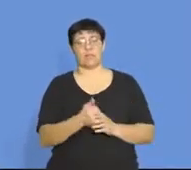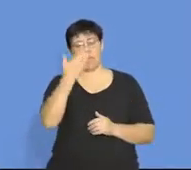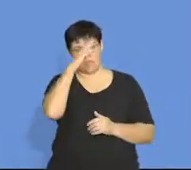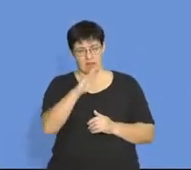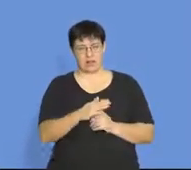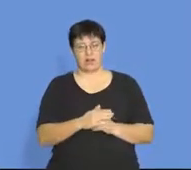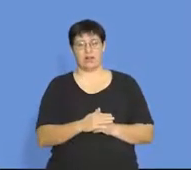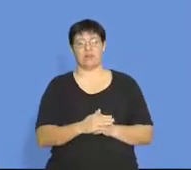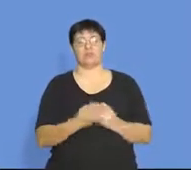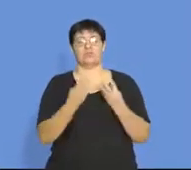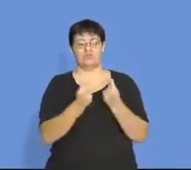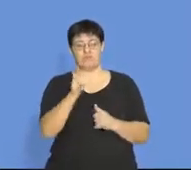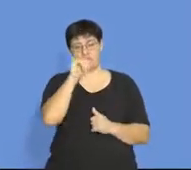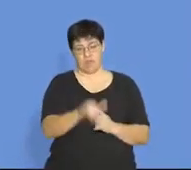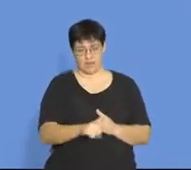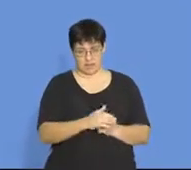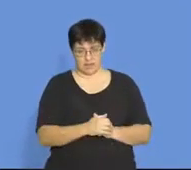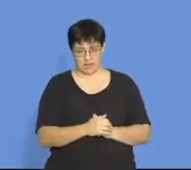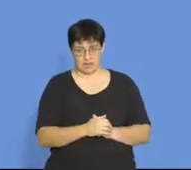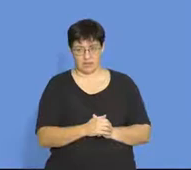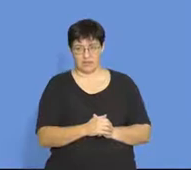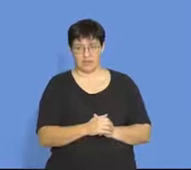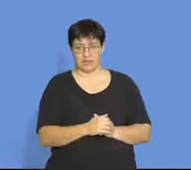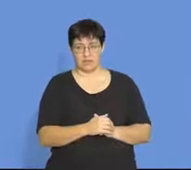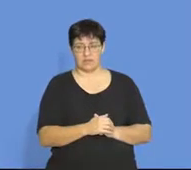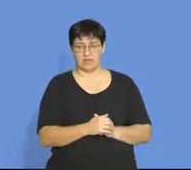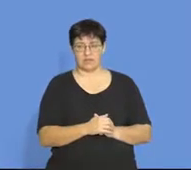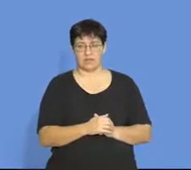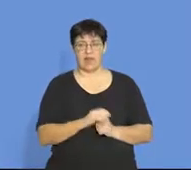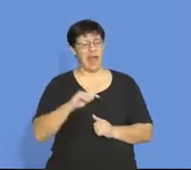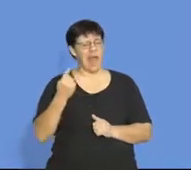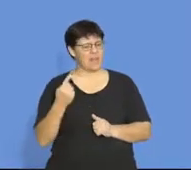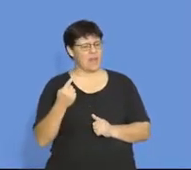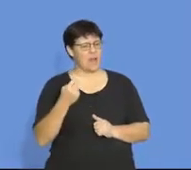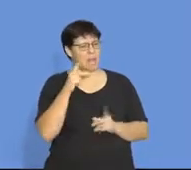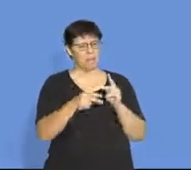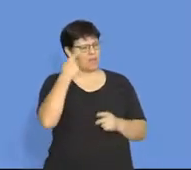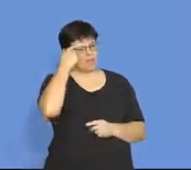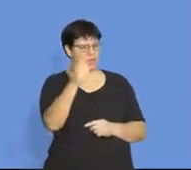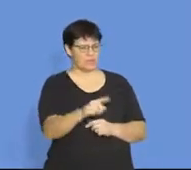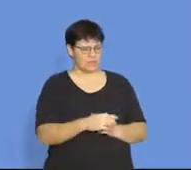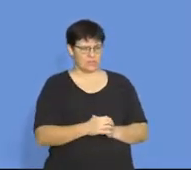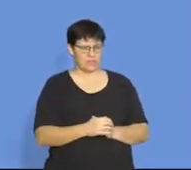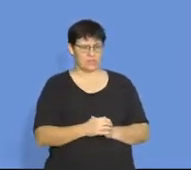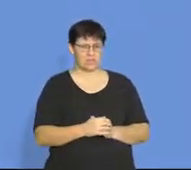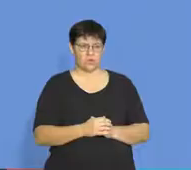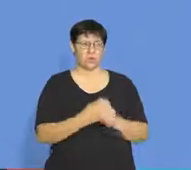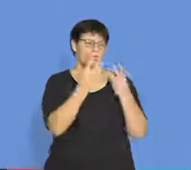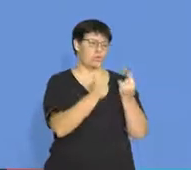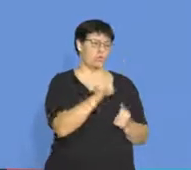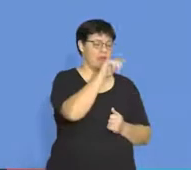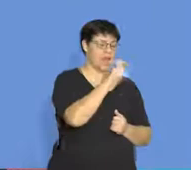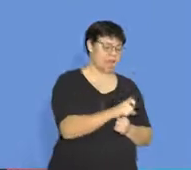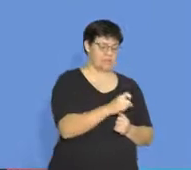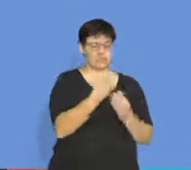you just need to solve for y. And the other logic that some people think, as soon as I say solve for x